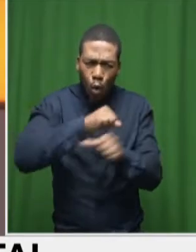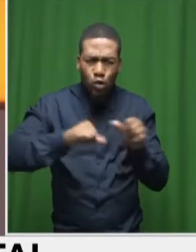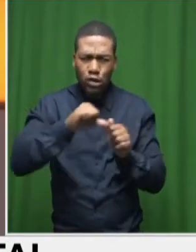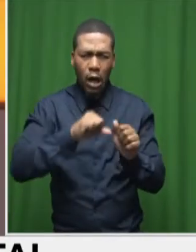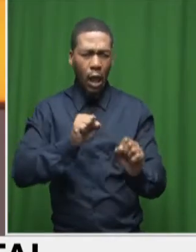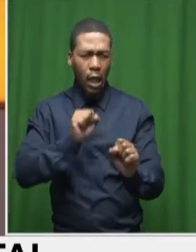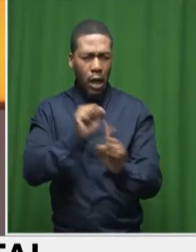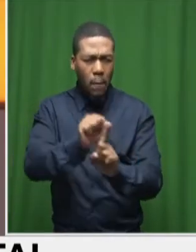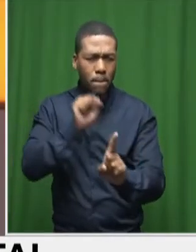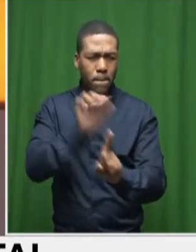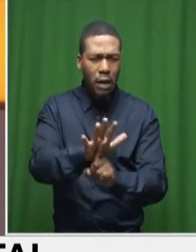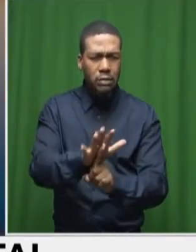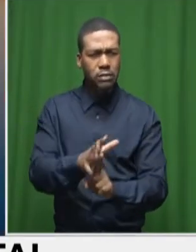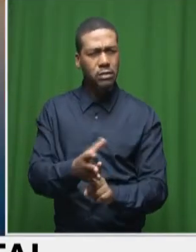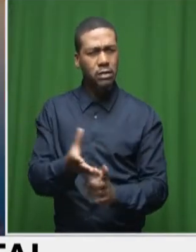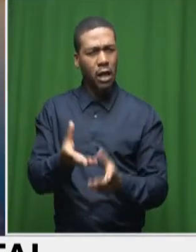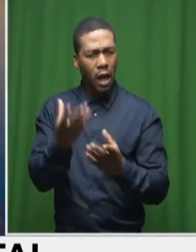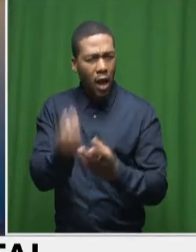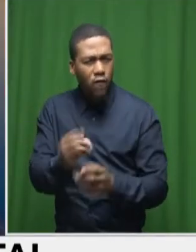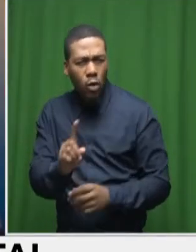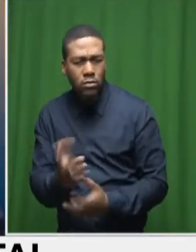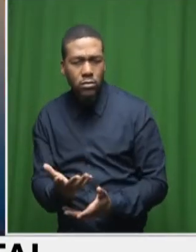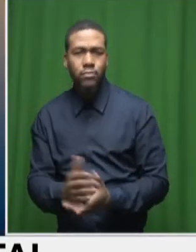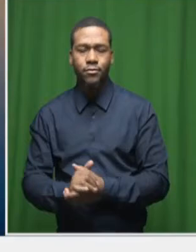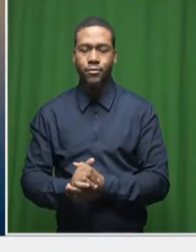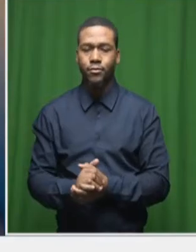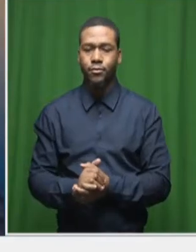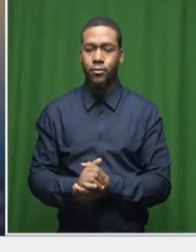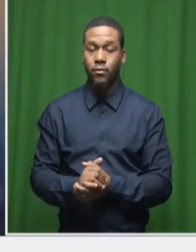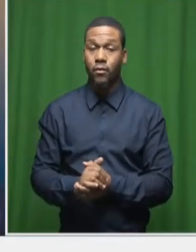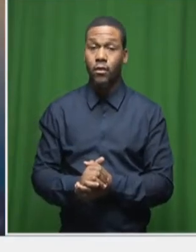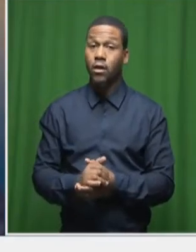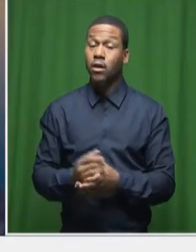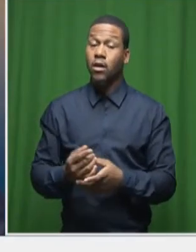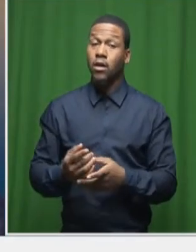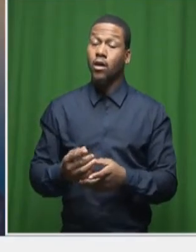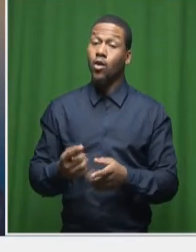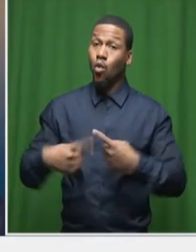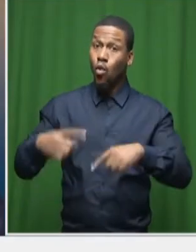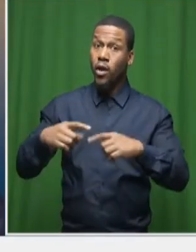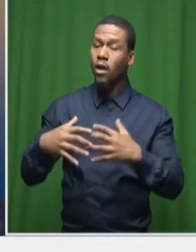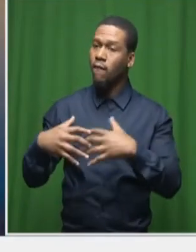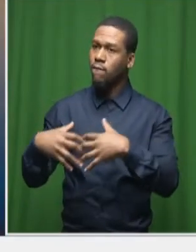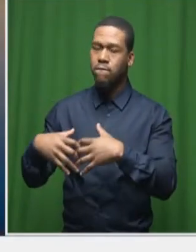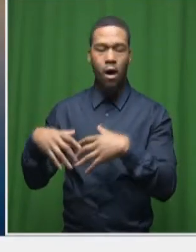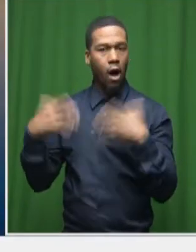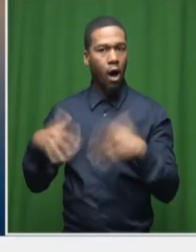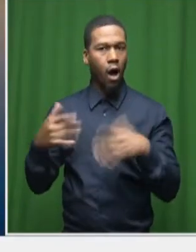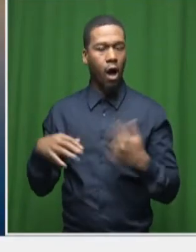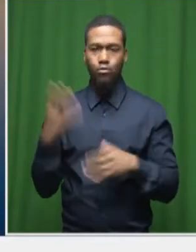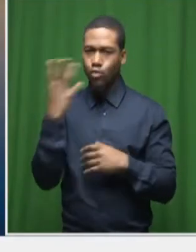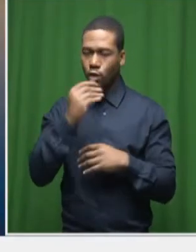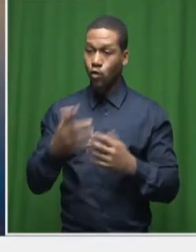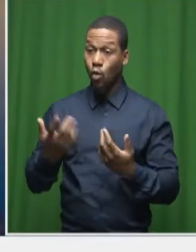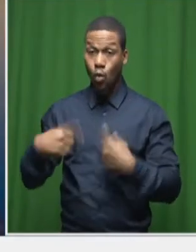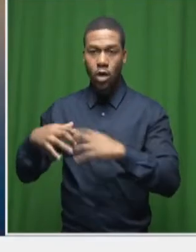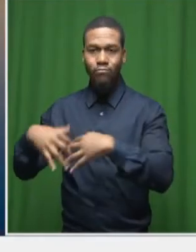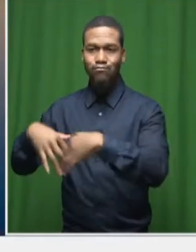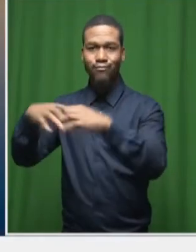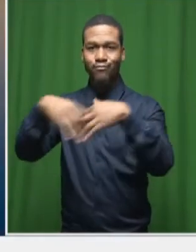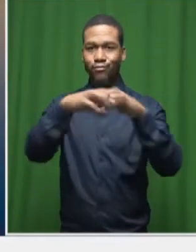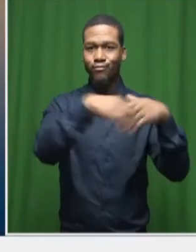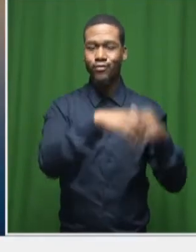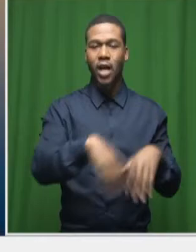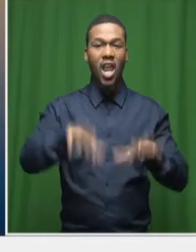had? It's been crazy. I mean, so for instance, we launched in 9 universities in March, and within the first month,